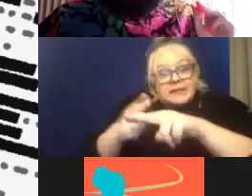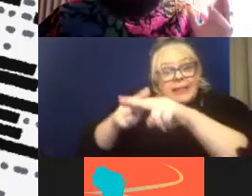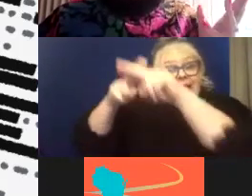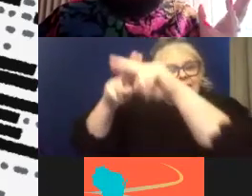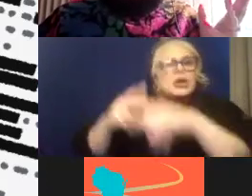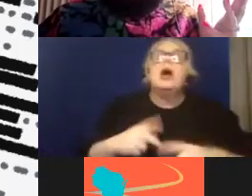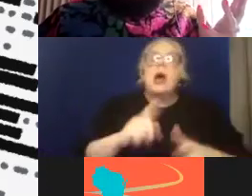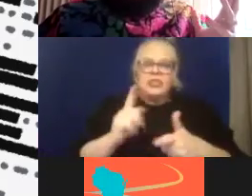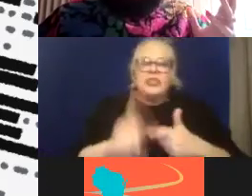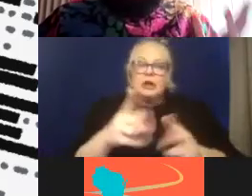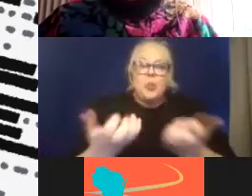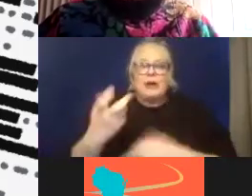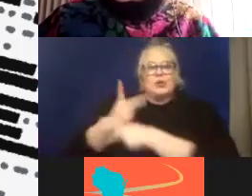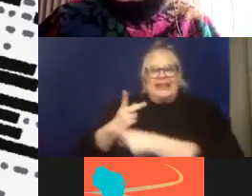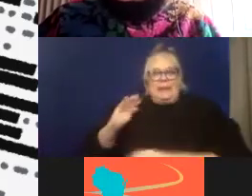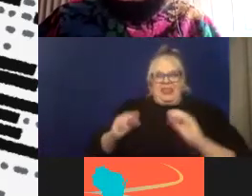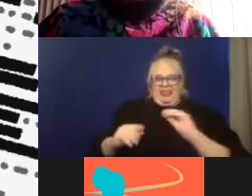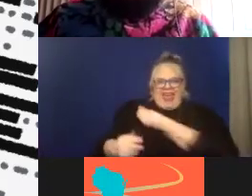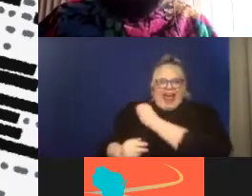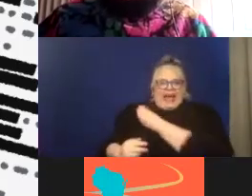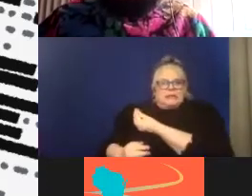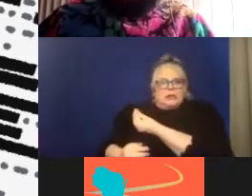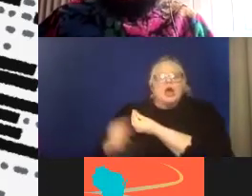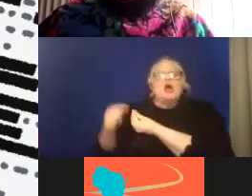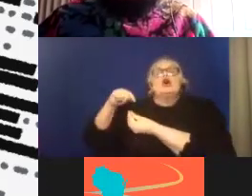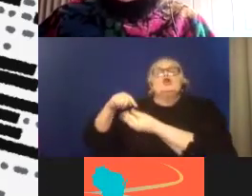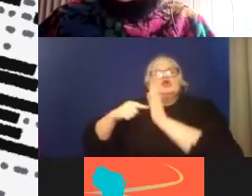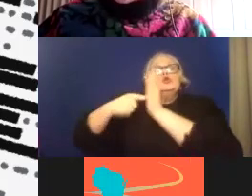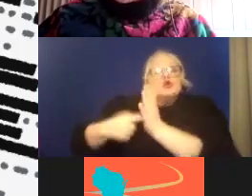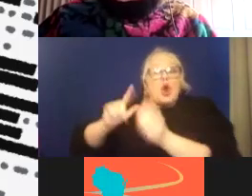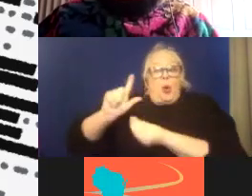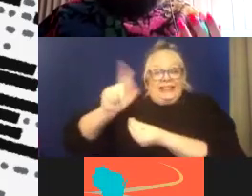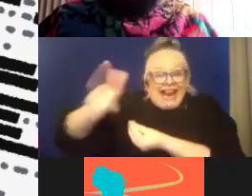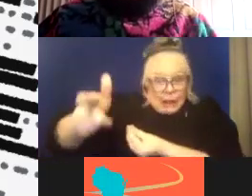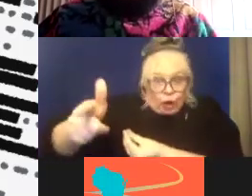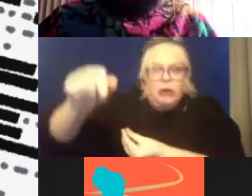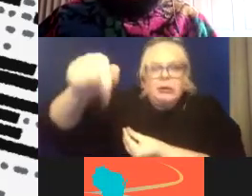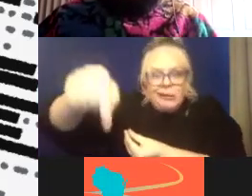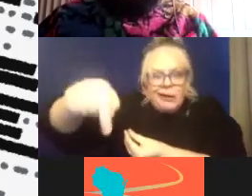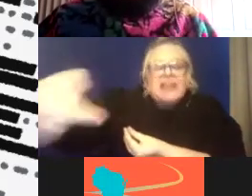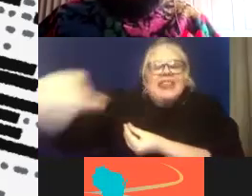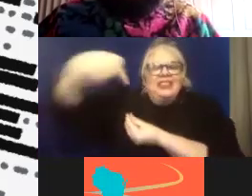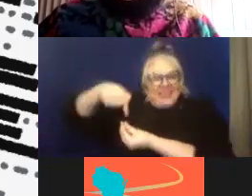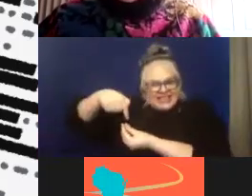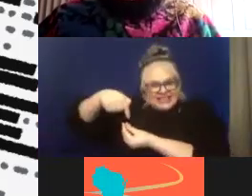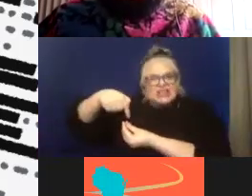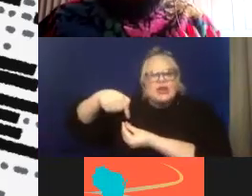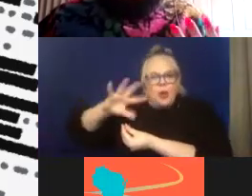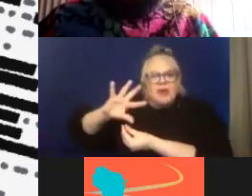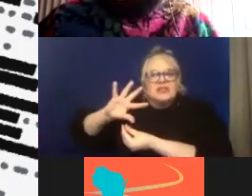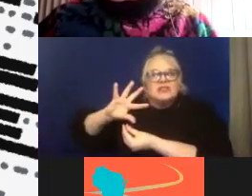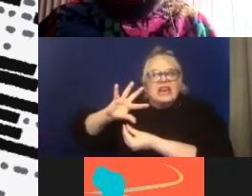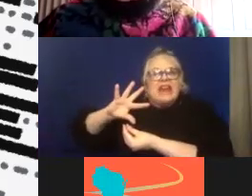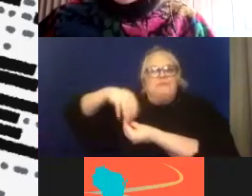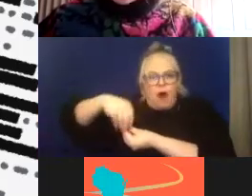So we like to help survivors have as many options available to them as possible, and preserving evidence helps them to do that.